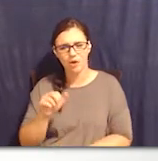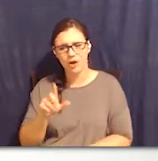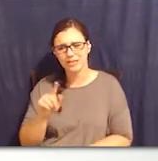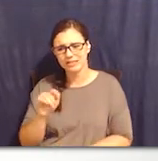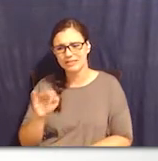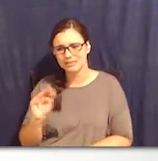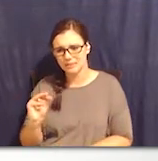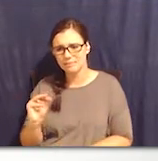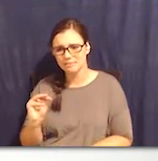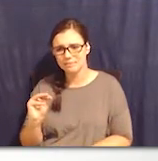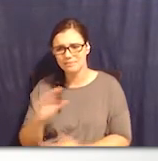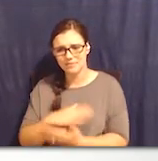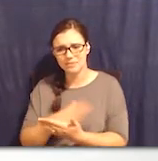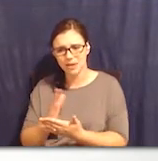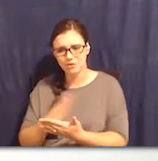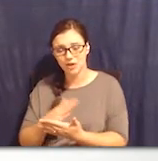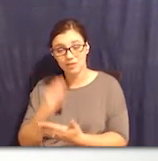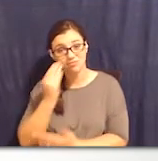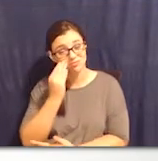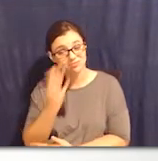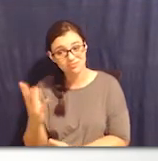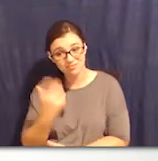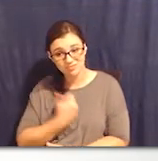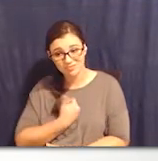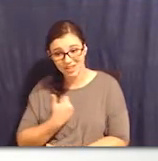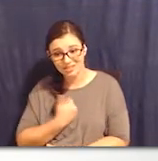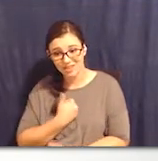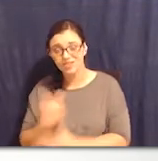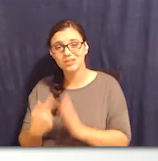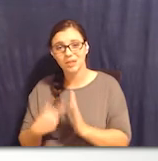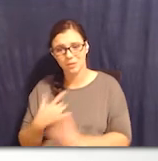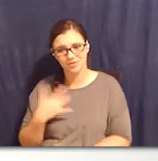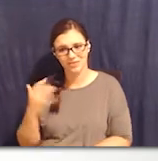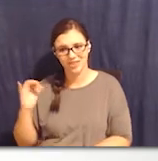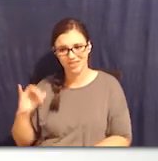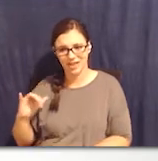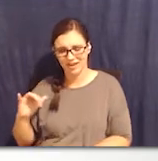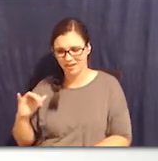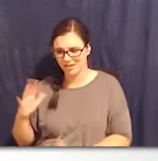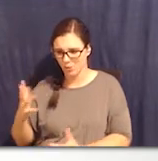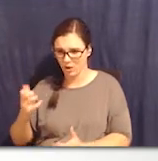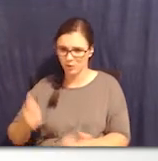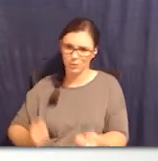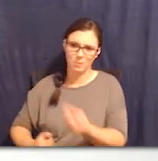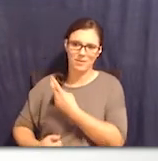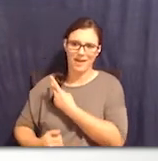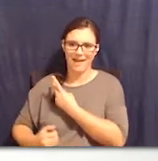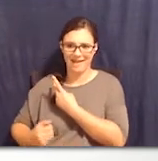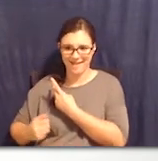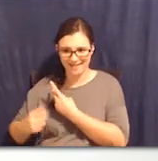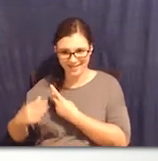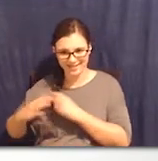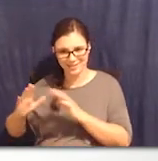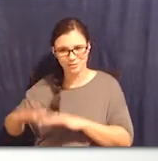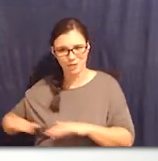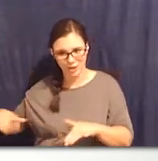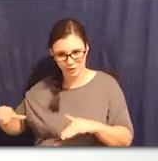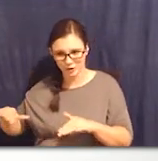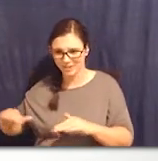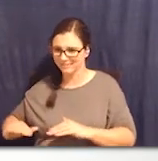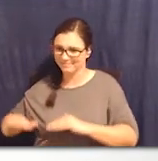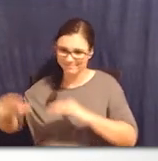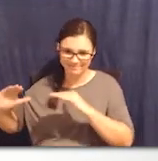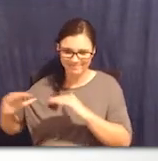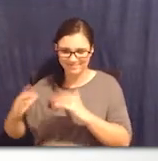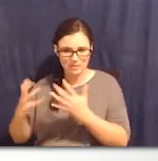among people on the autism spectrum. And I have to say that I myself sometimes feel that I want to